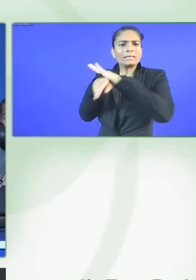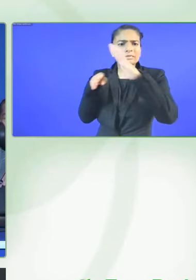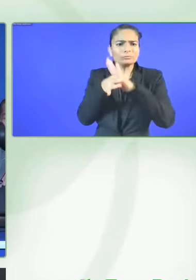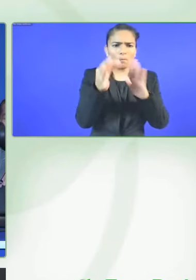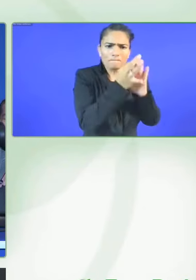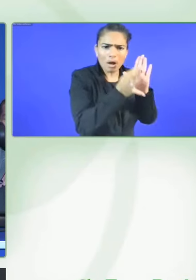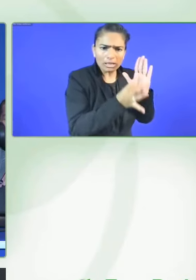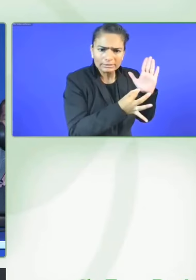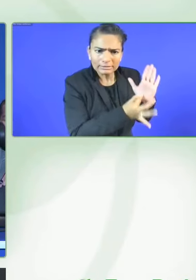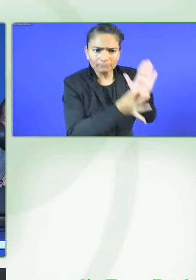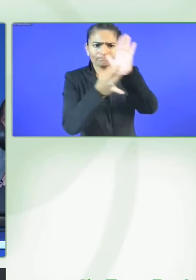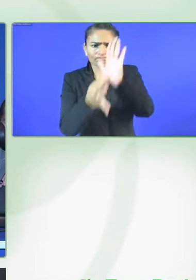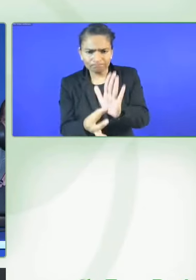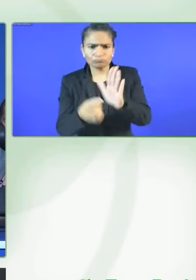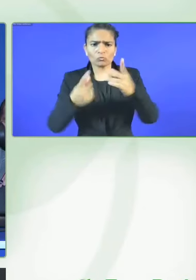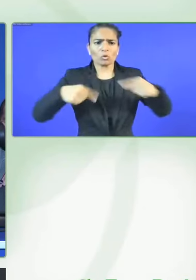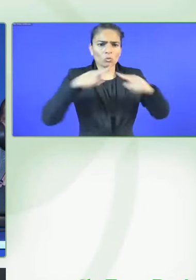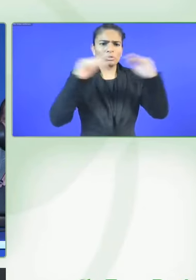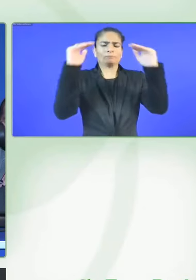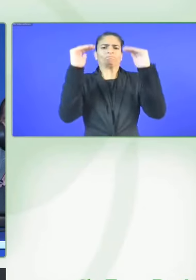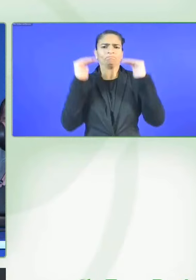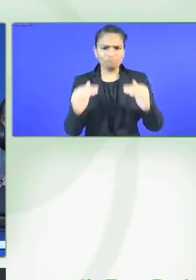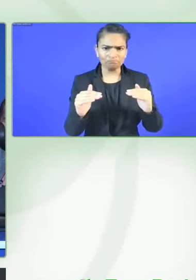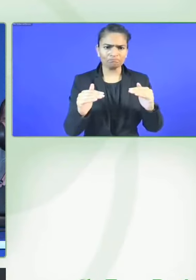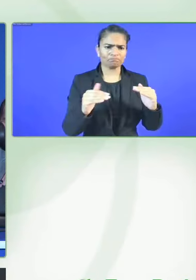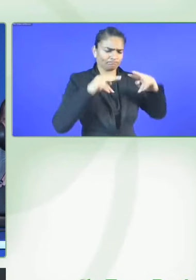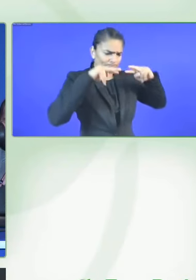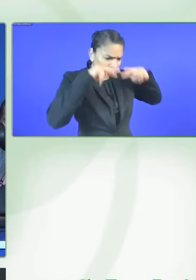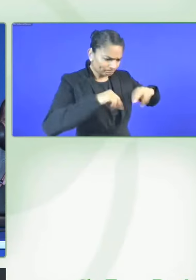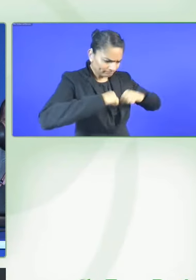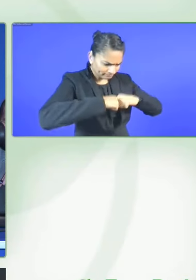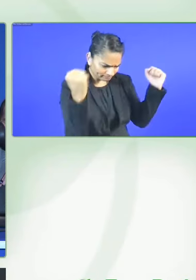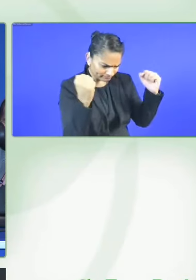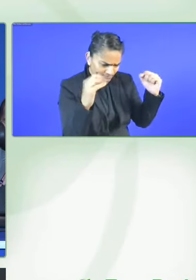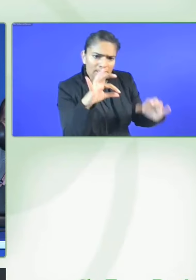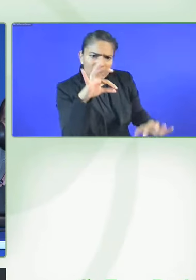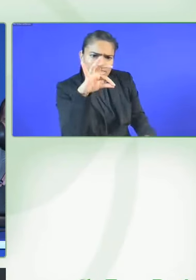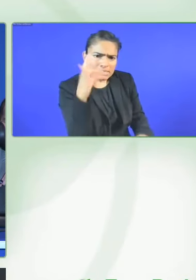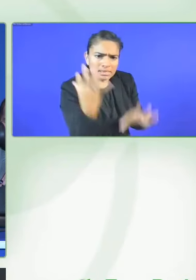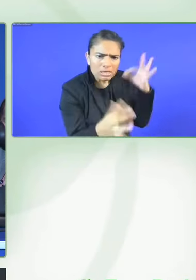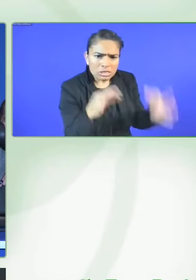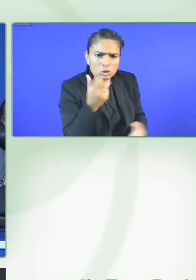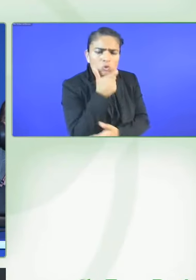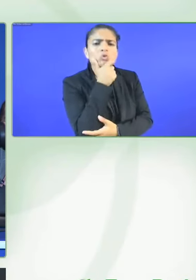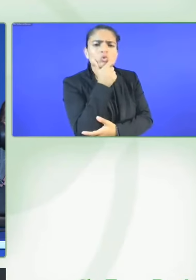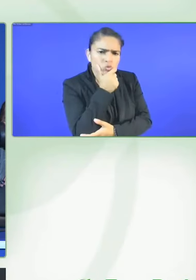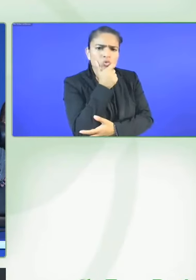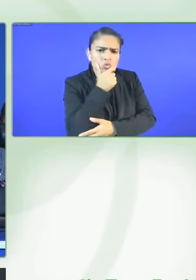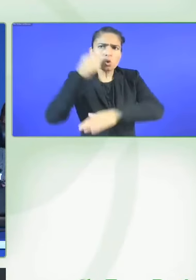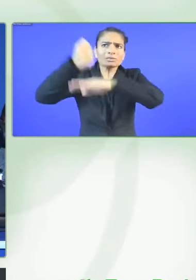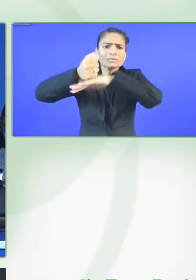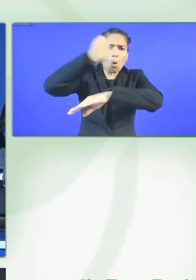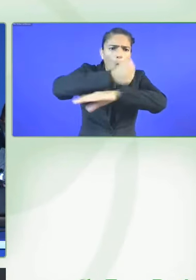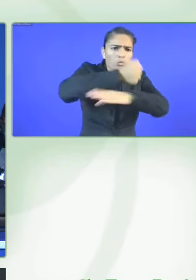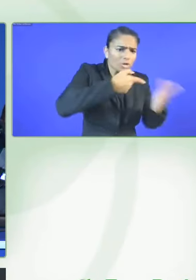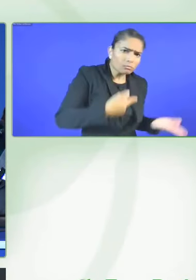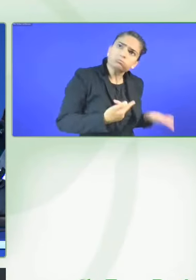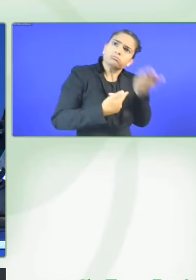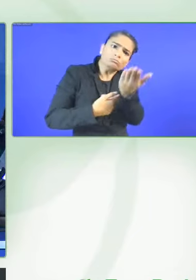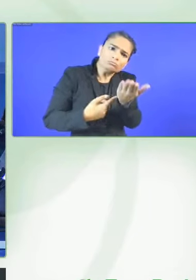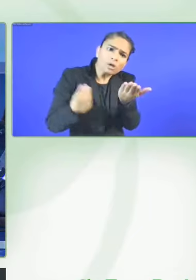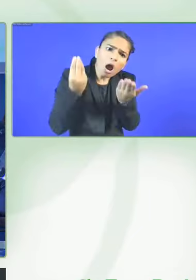go through that type of process to try and make accessibility policies more accessible. So join us. Thank you.